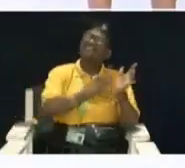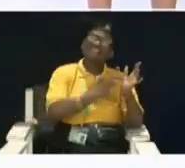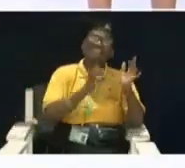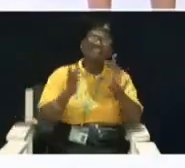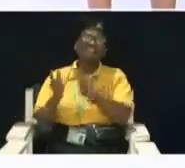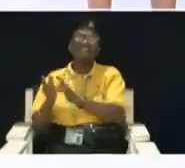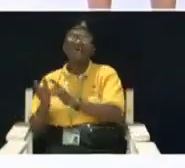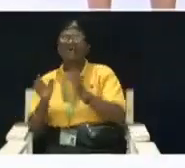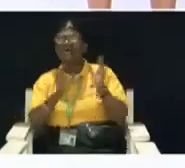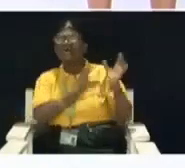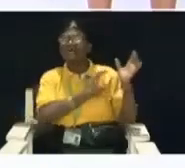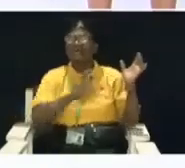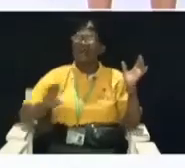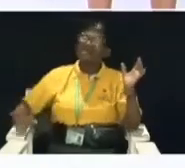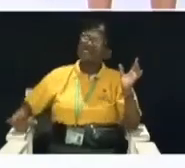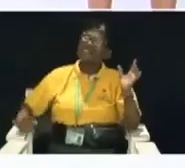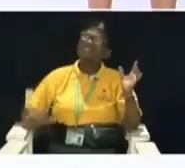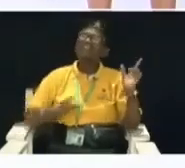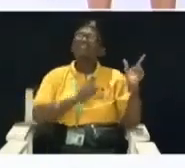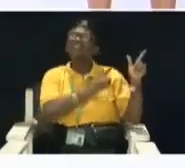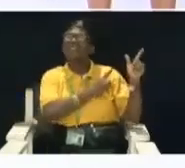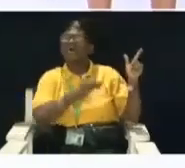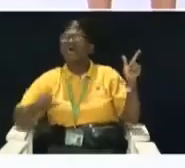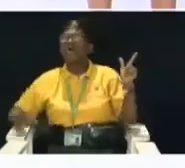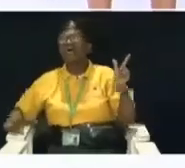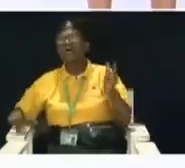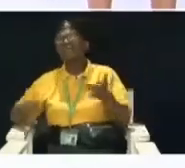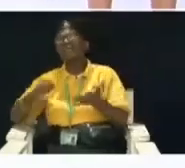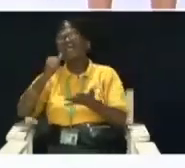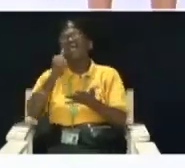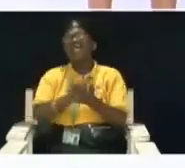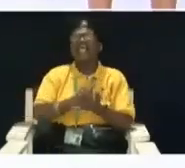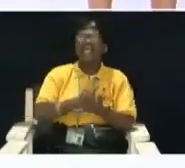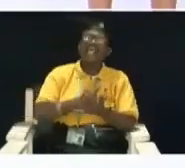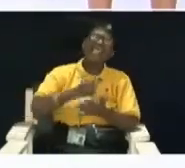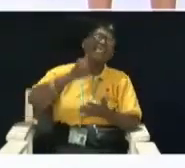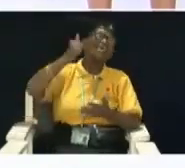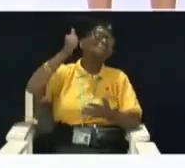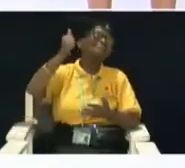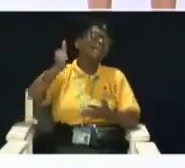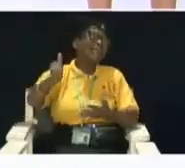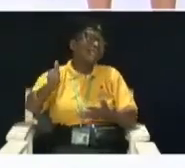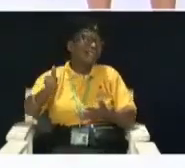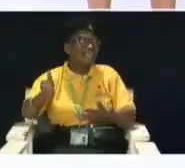Lord. Jesus Christ is Lord.